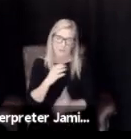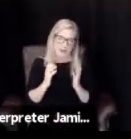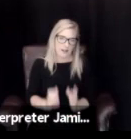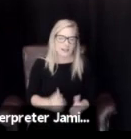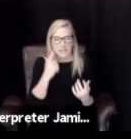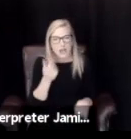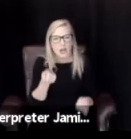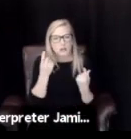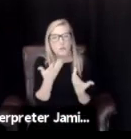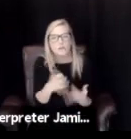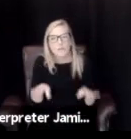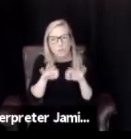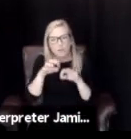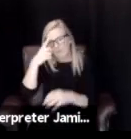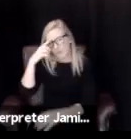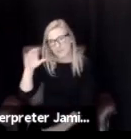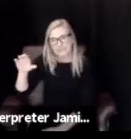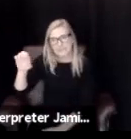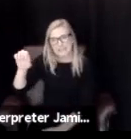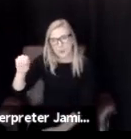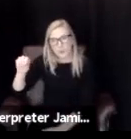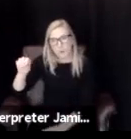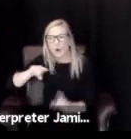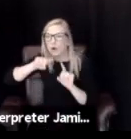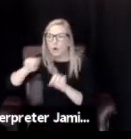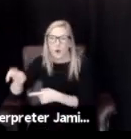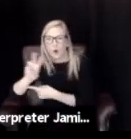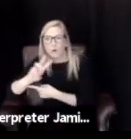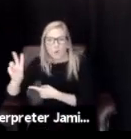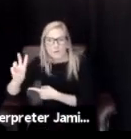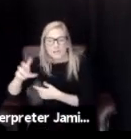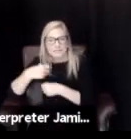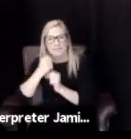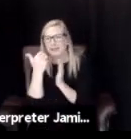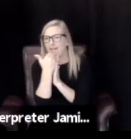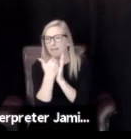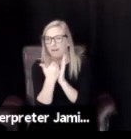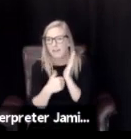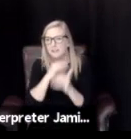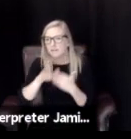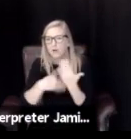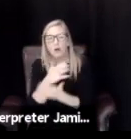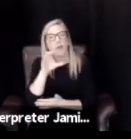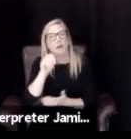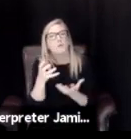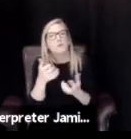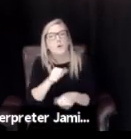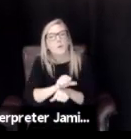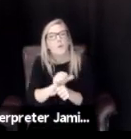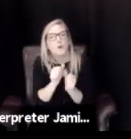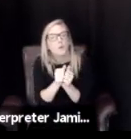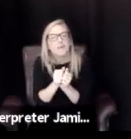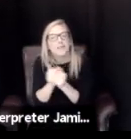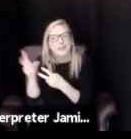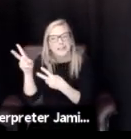understand what's important to the CEO. Go to the website, make a list of all the companies you want to work with, go to their website, download their annual report. You're